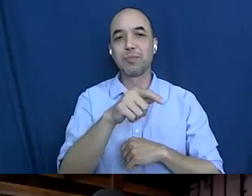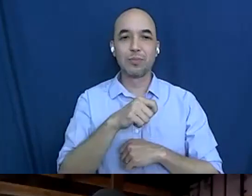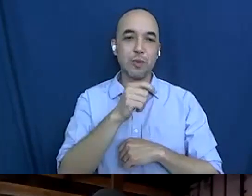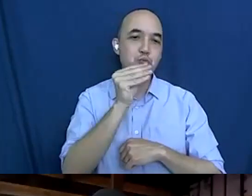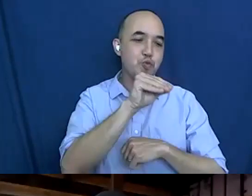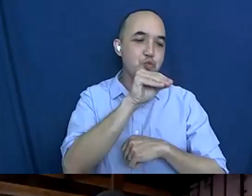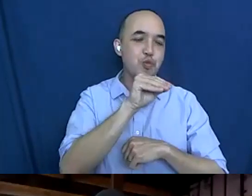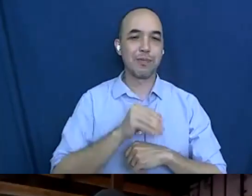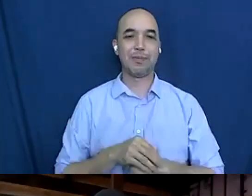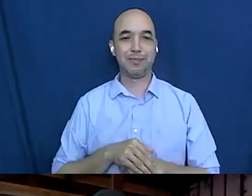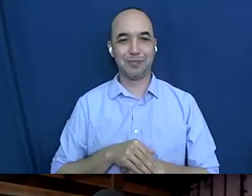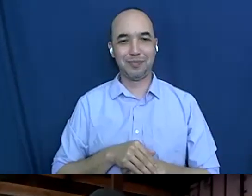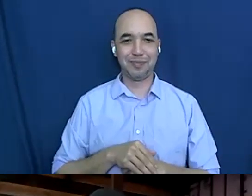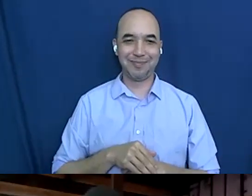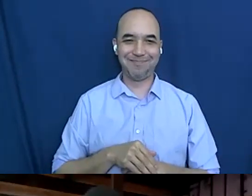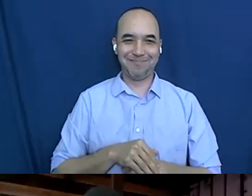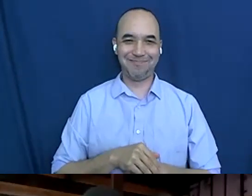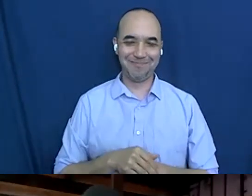the forehead. And so